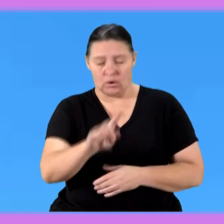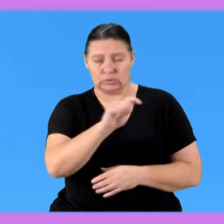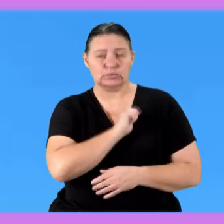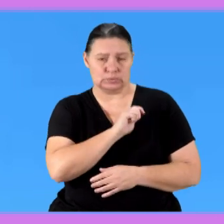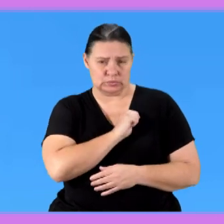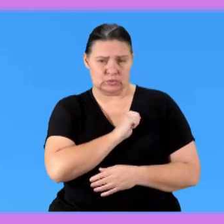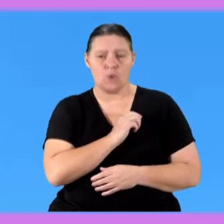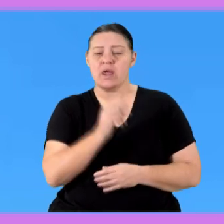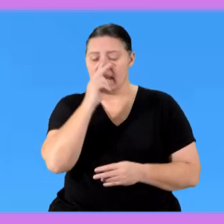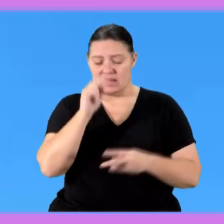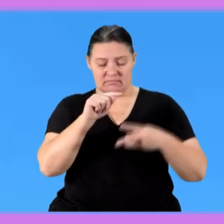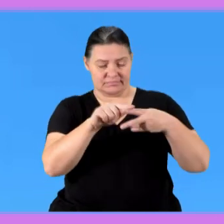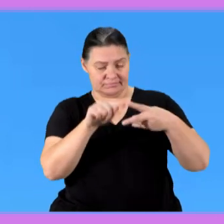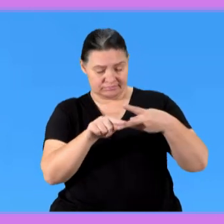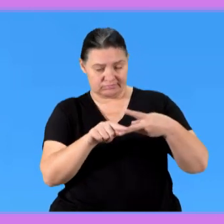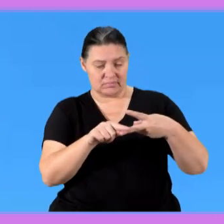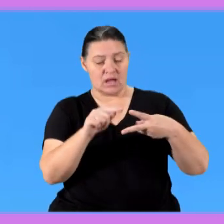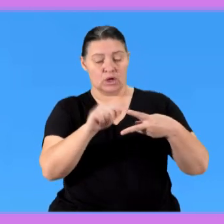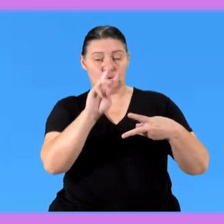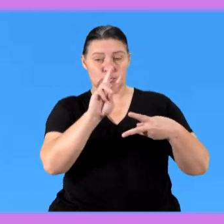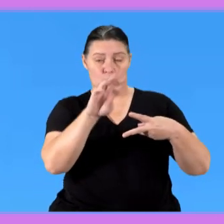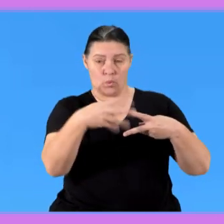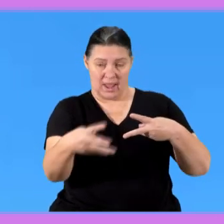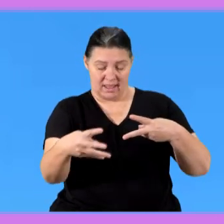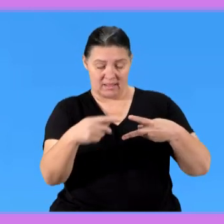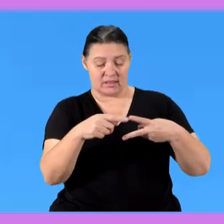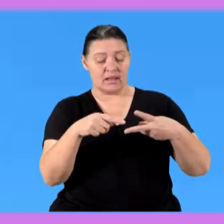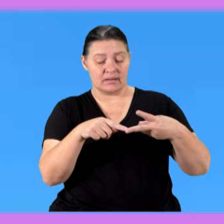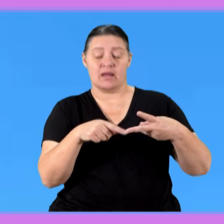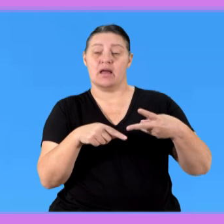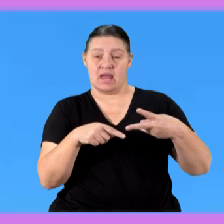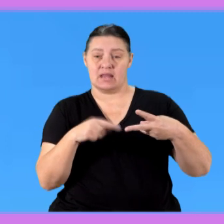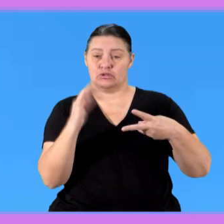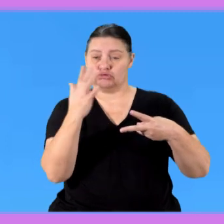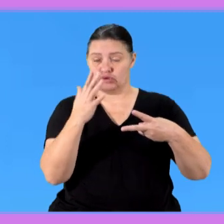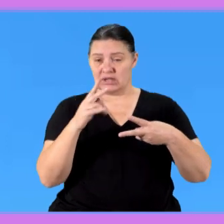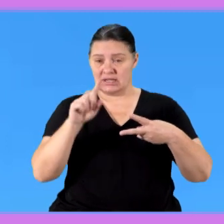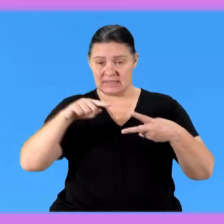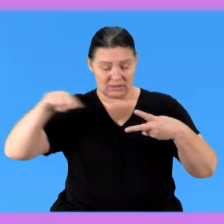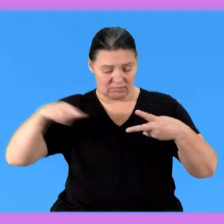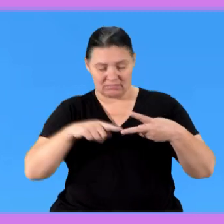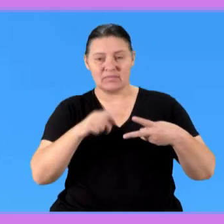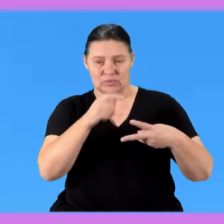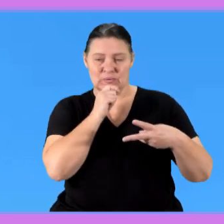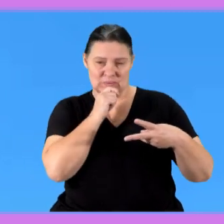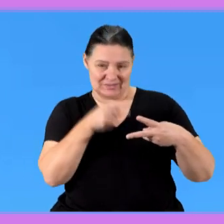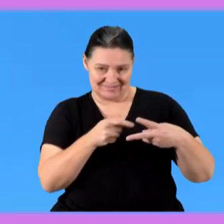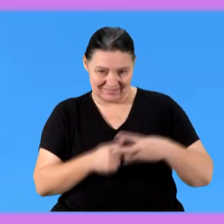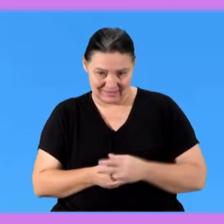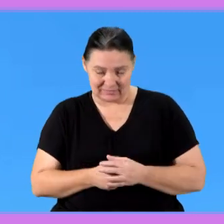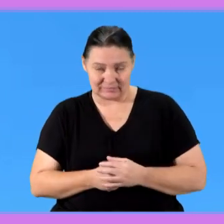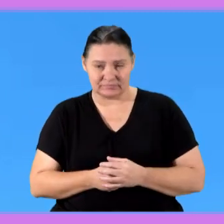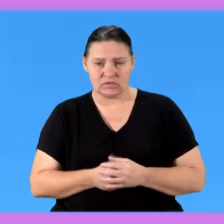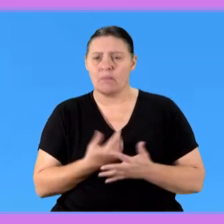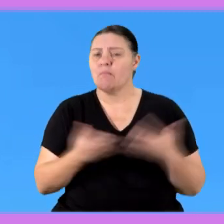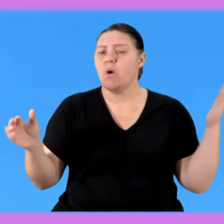use two-way tables and tree diagrams to basically represent compound events. Okay, let's look